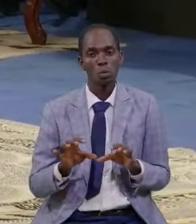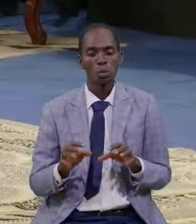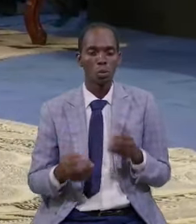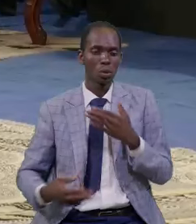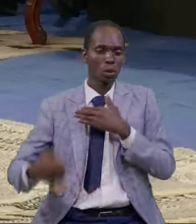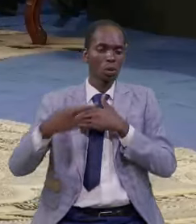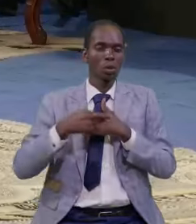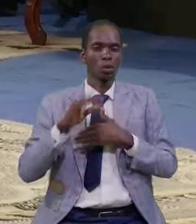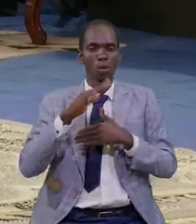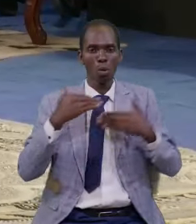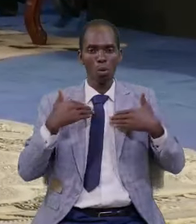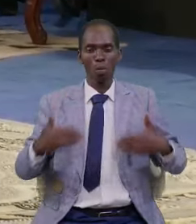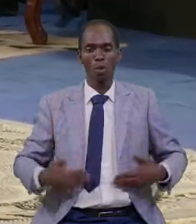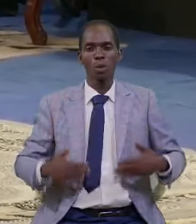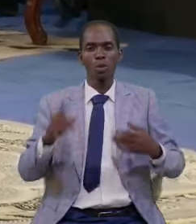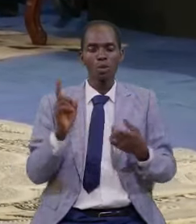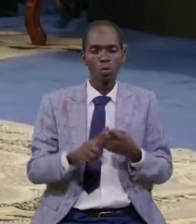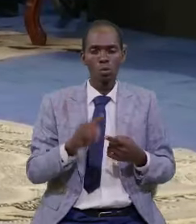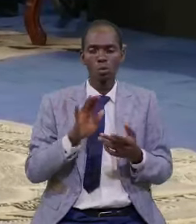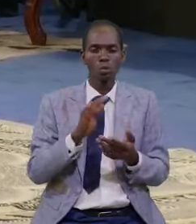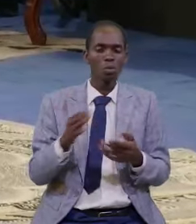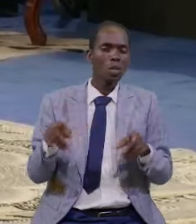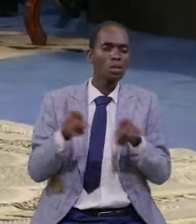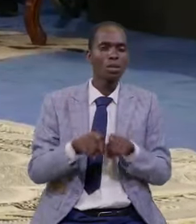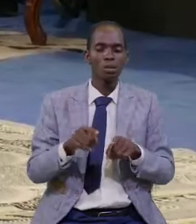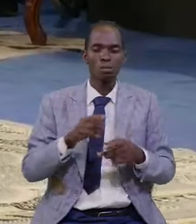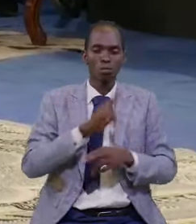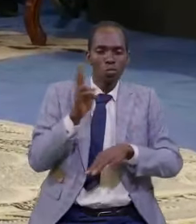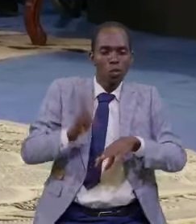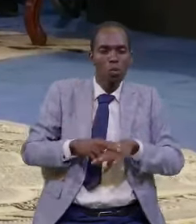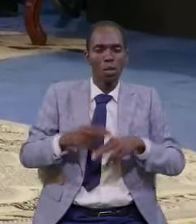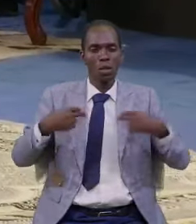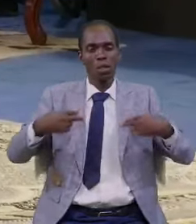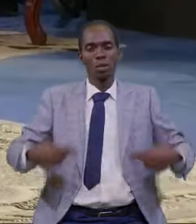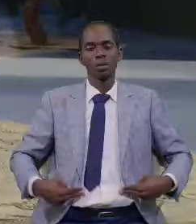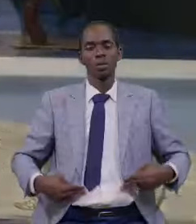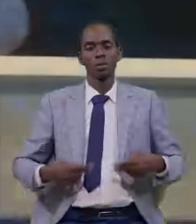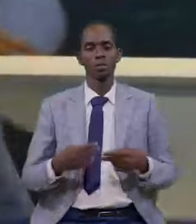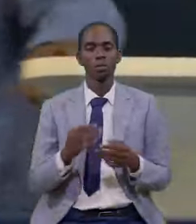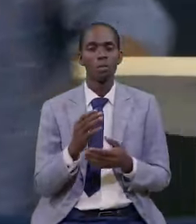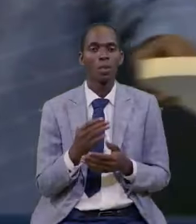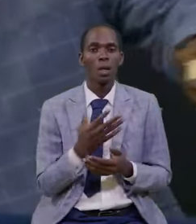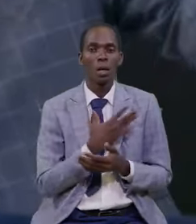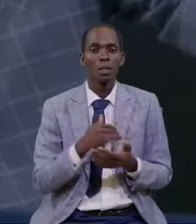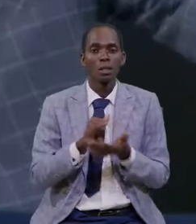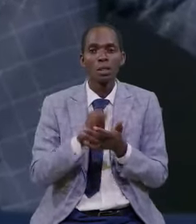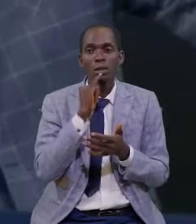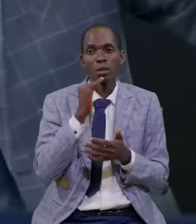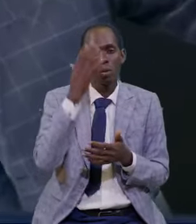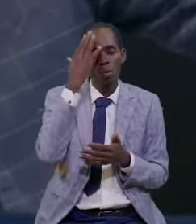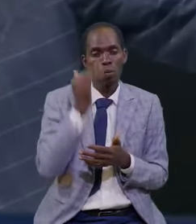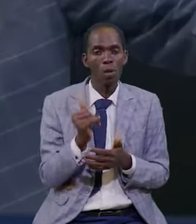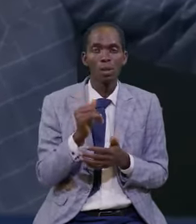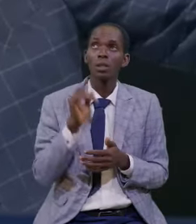normal, healthy position. That's why he went about in chapter 5. He saw a man